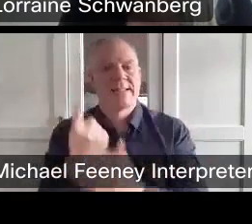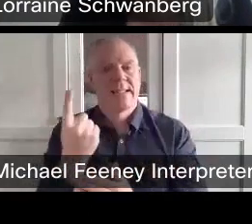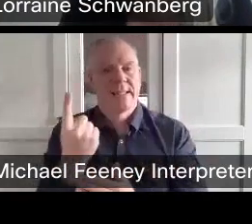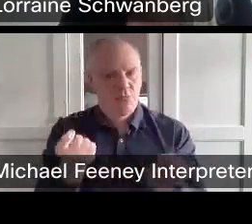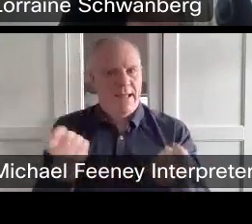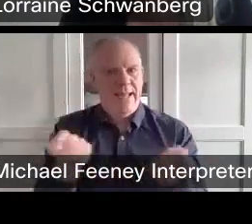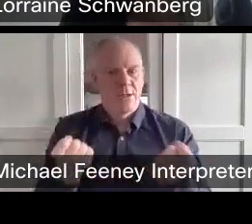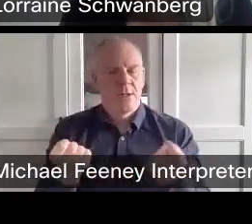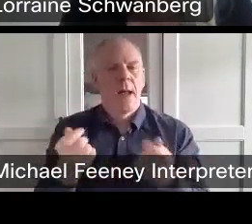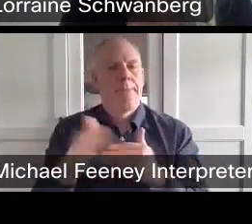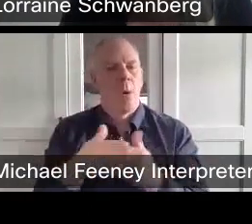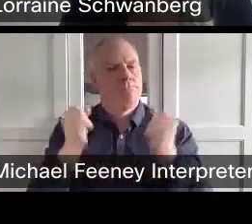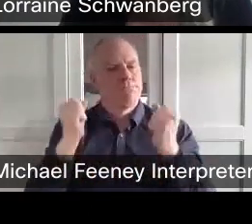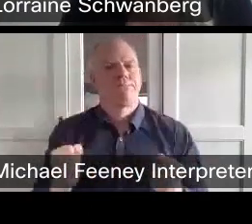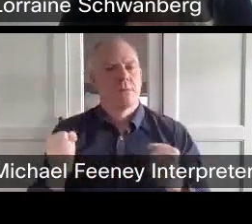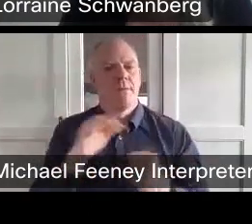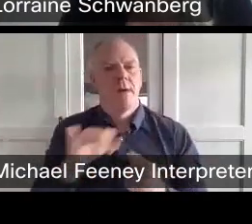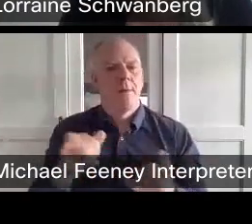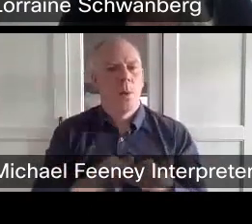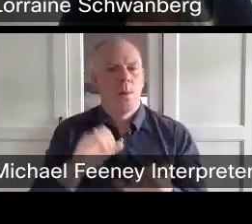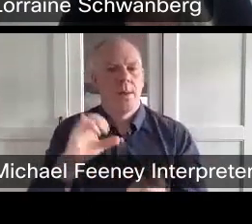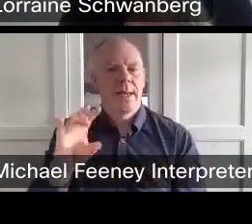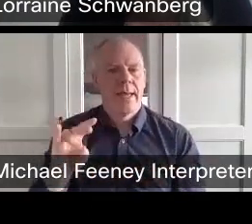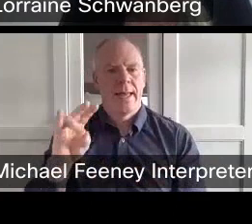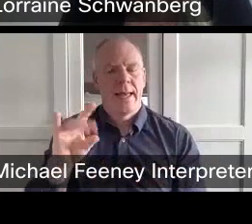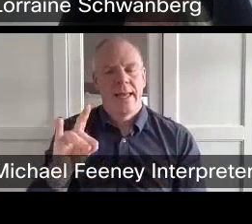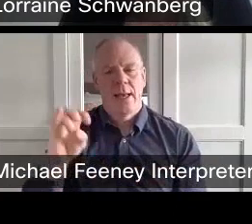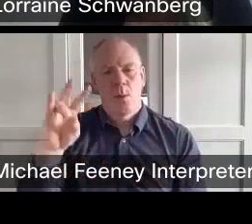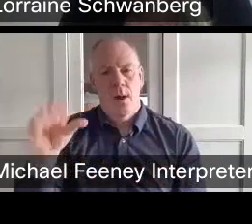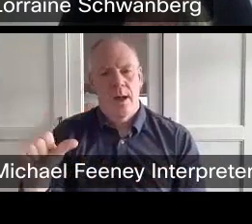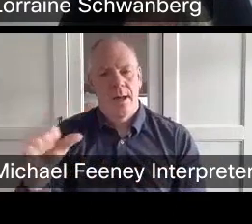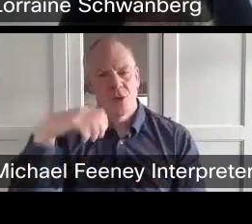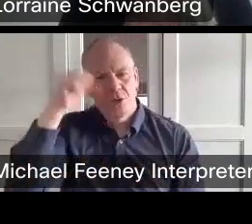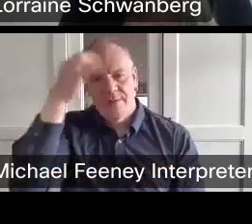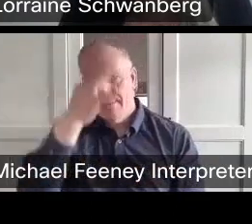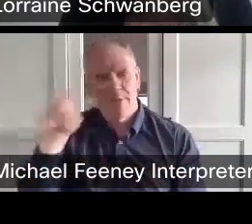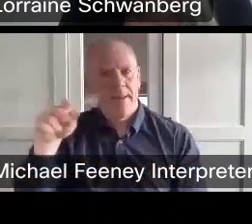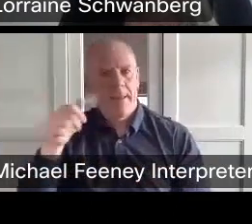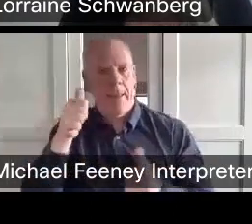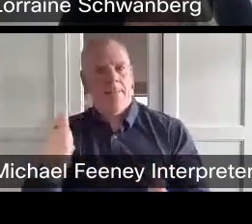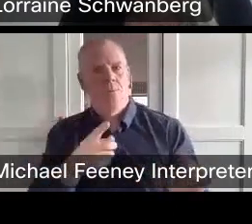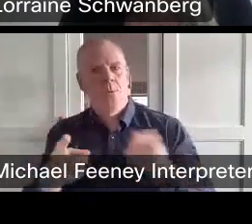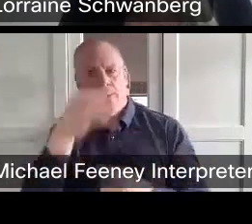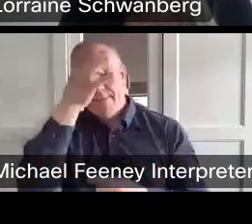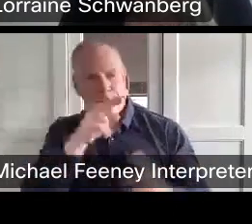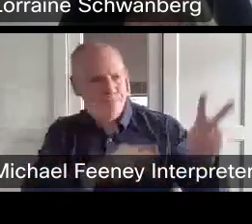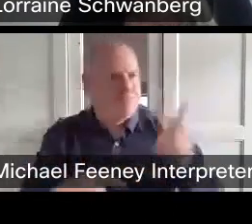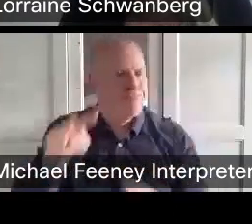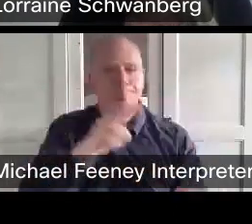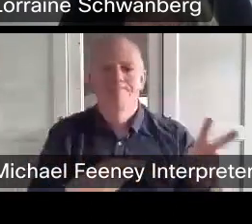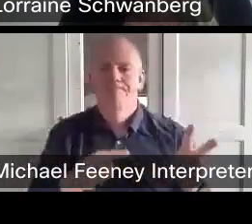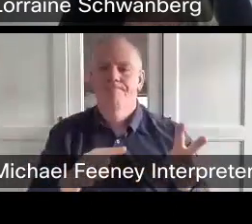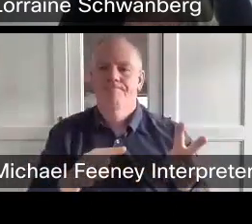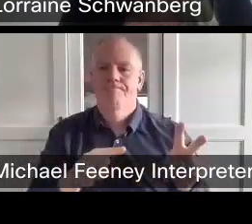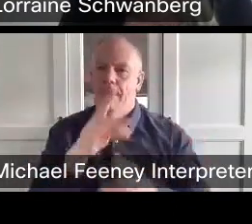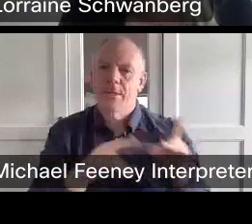the powers for HICRA and the chief inspector in terms of some of the inspections that they might undertake and standards that they